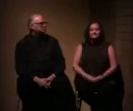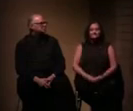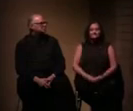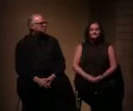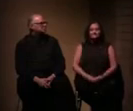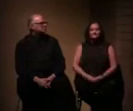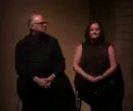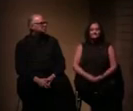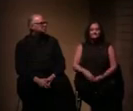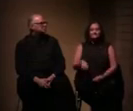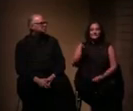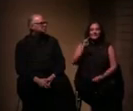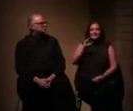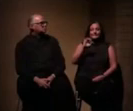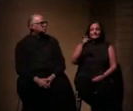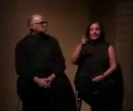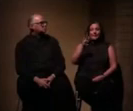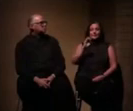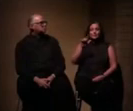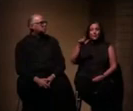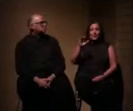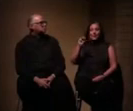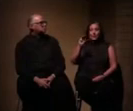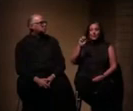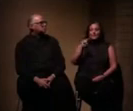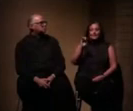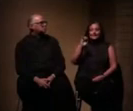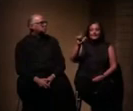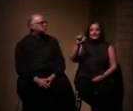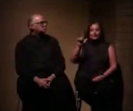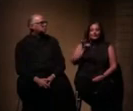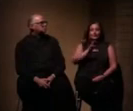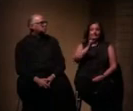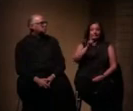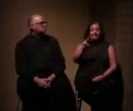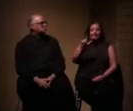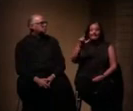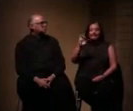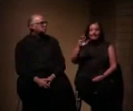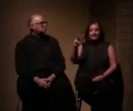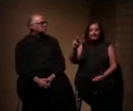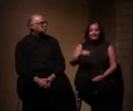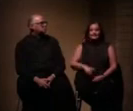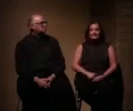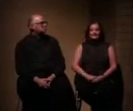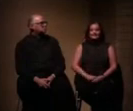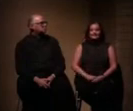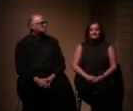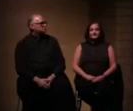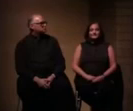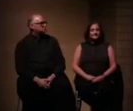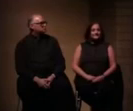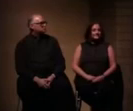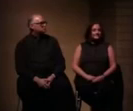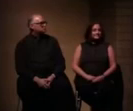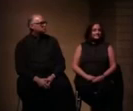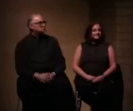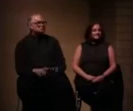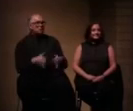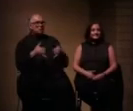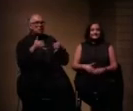Maxwell O'Neill, Clink Clink, 2 Cent Lion Theater Company. And the Henry goes